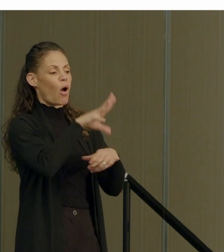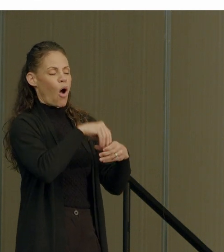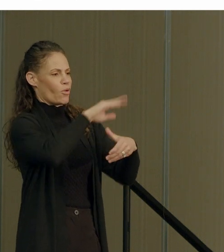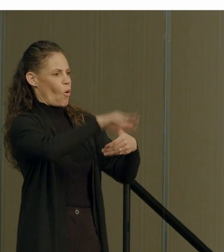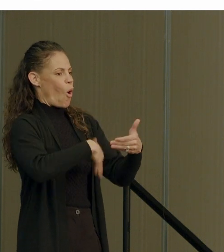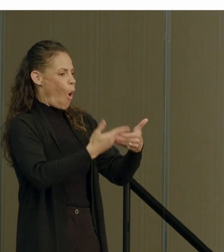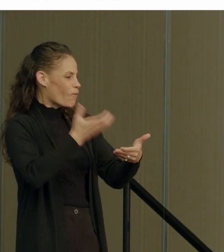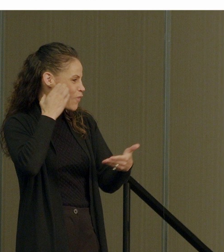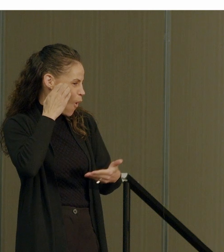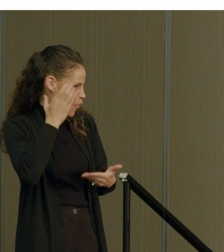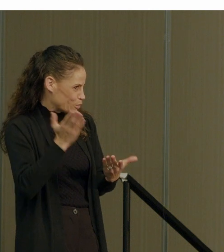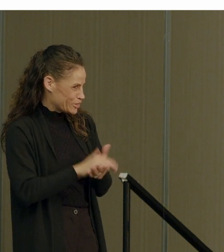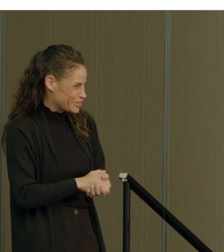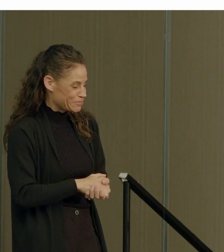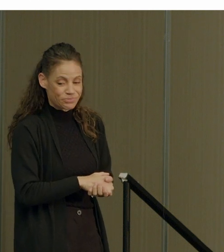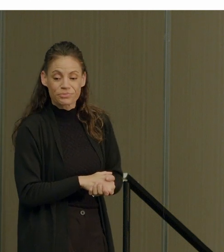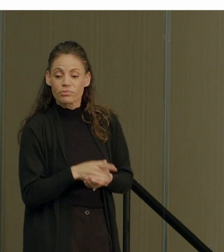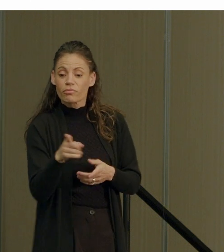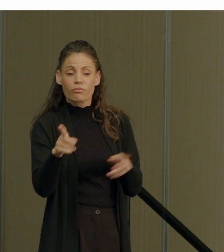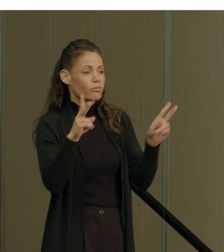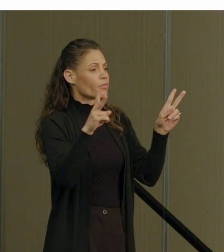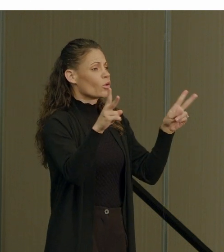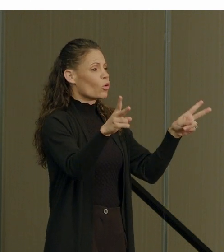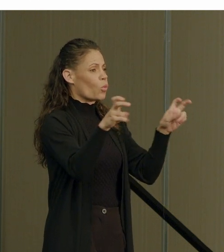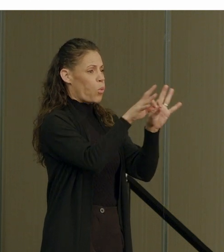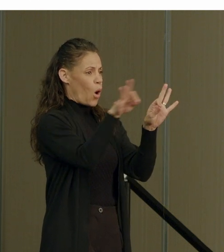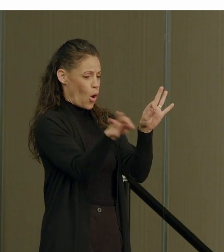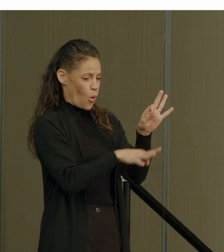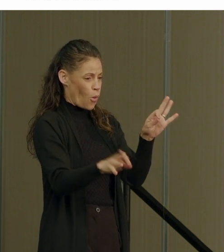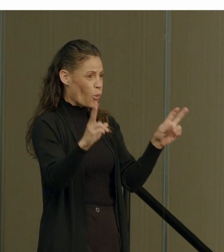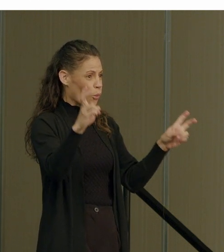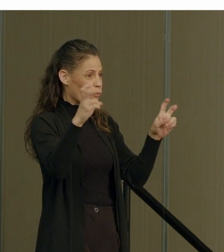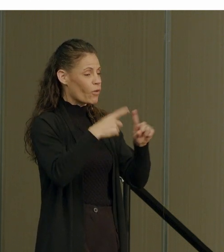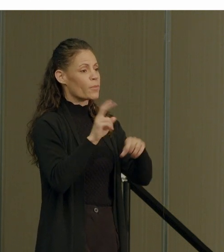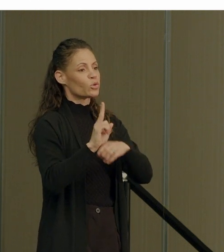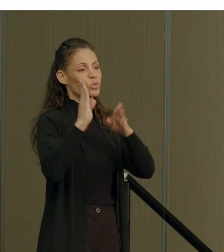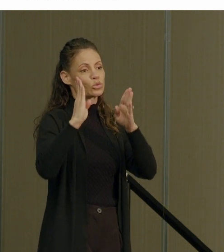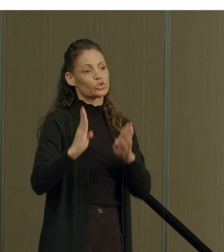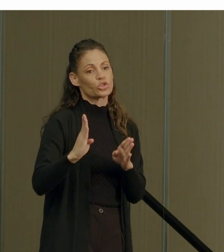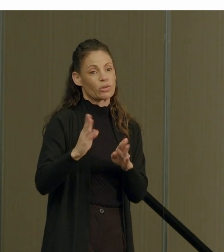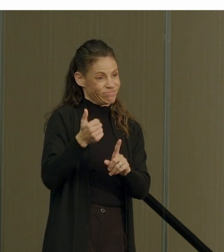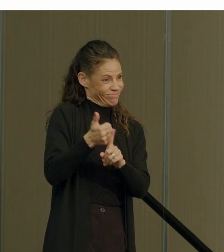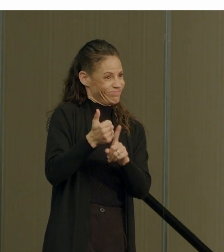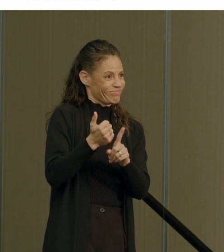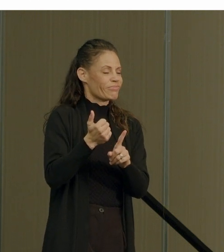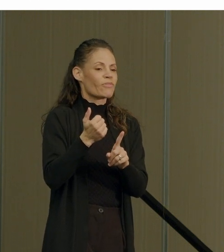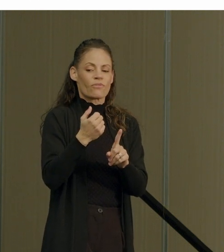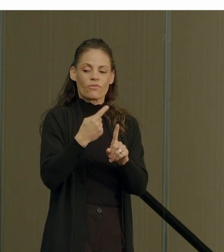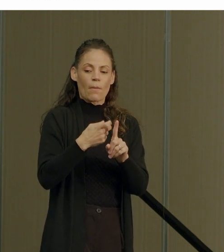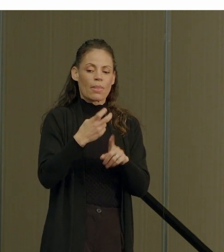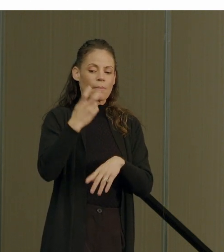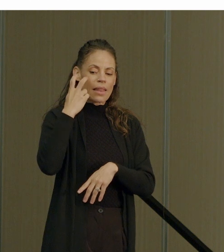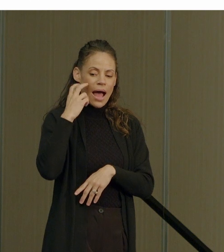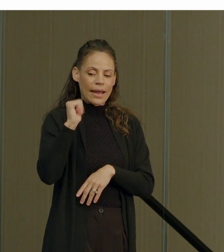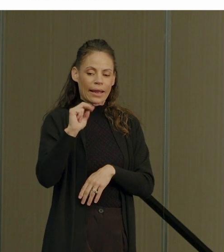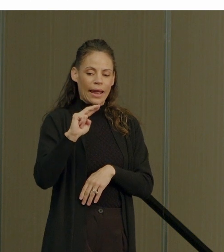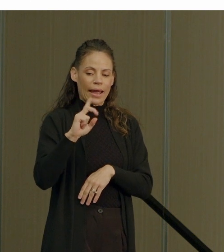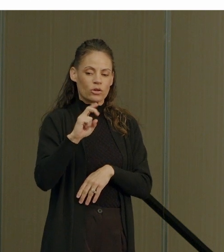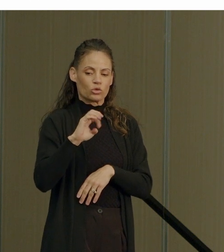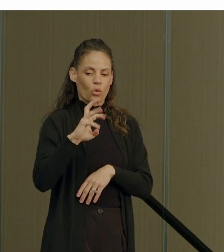So here's a little quote from one of our users from the Blind Android Users Telegram group. I'll read it to